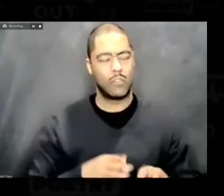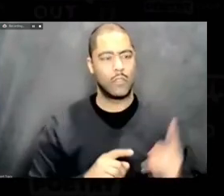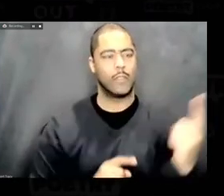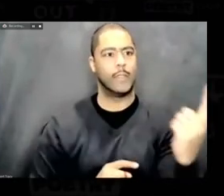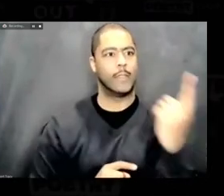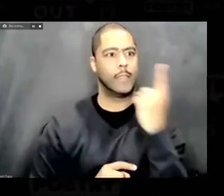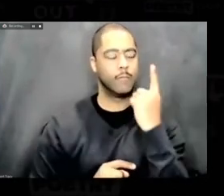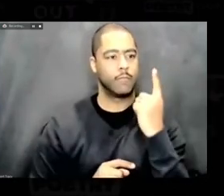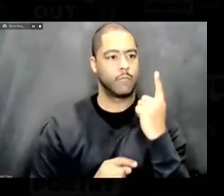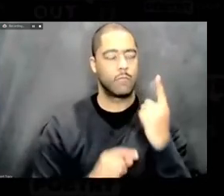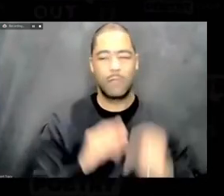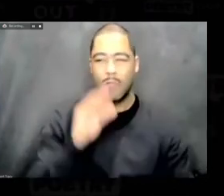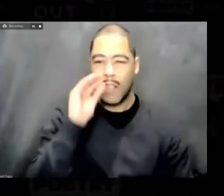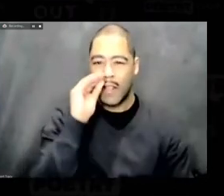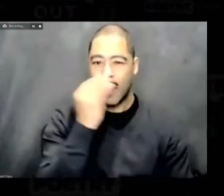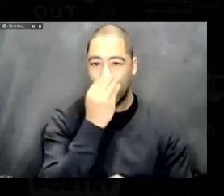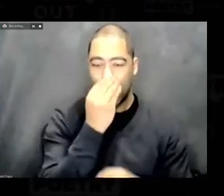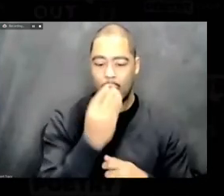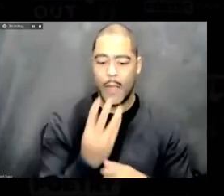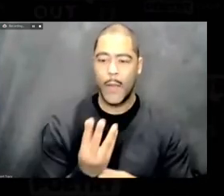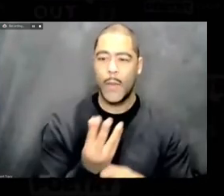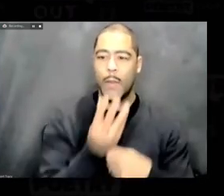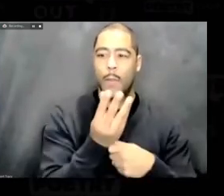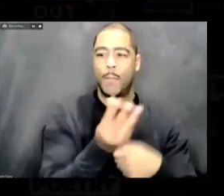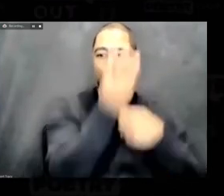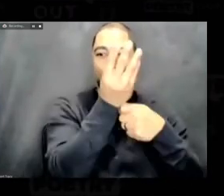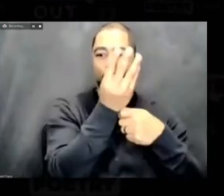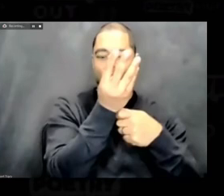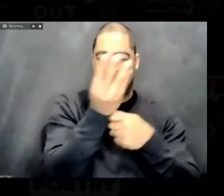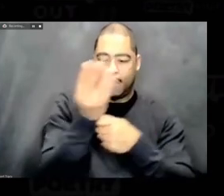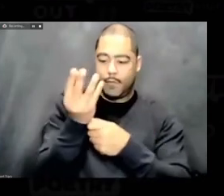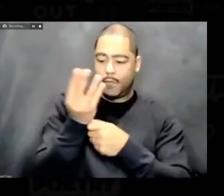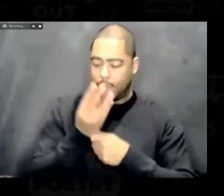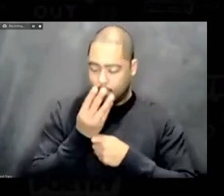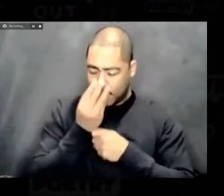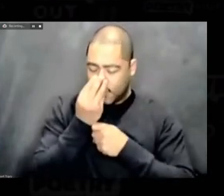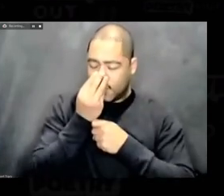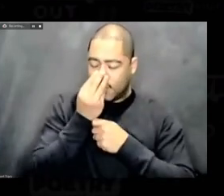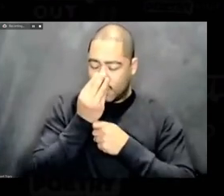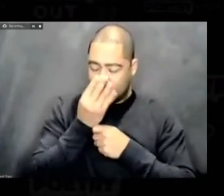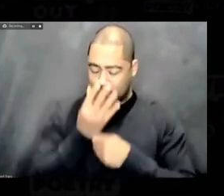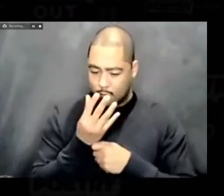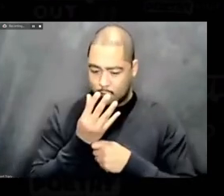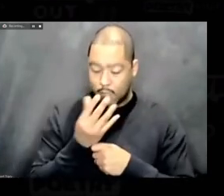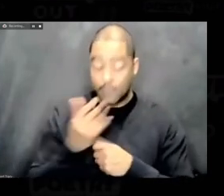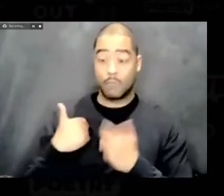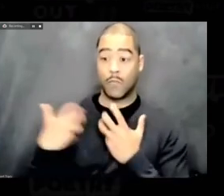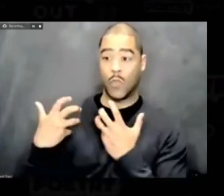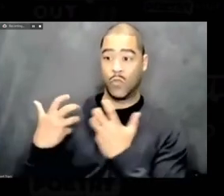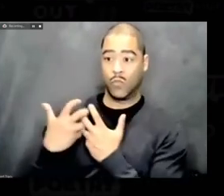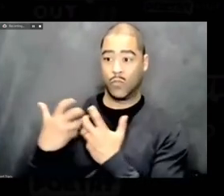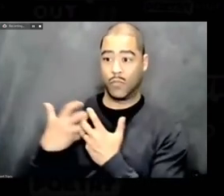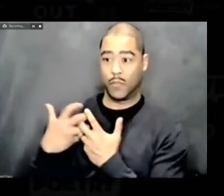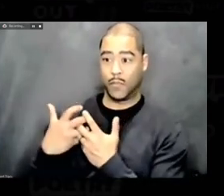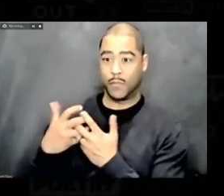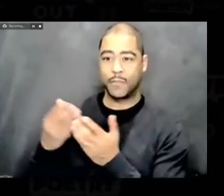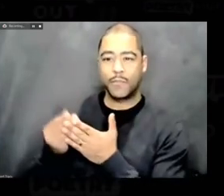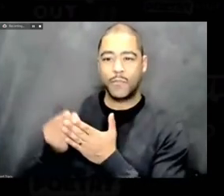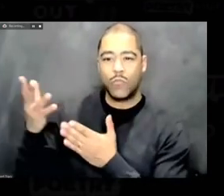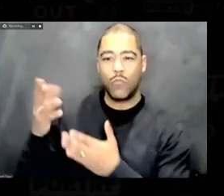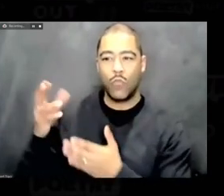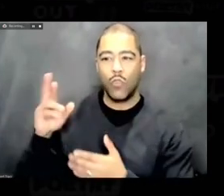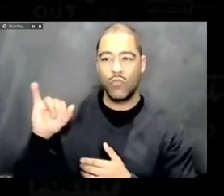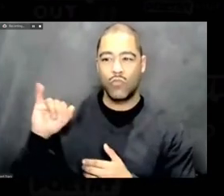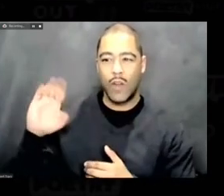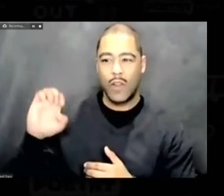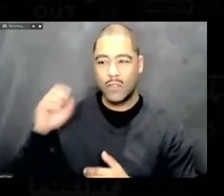pavement. My roommate bought me cauliflower rice, and it's waiting for me at home. The sun trapped